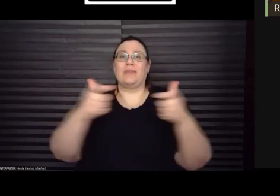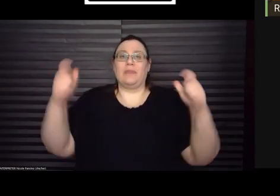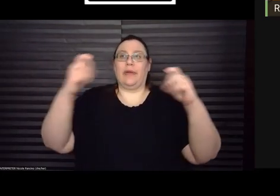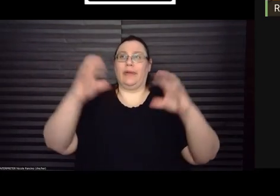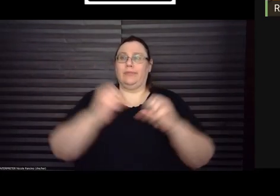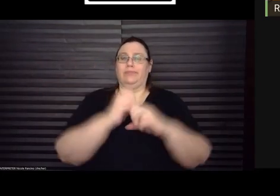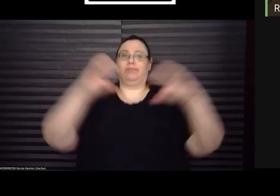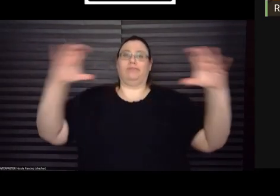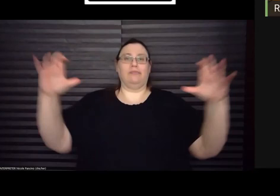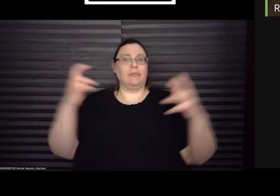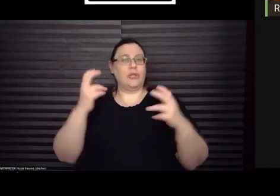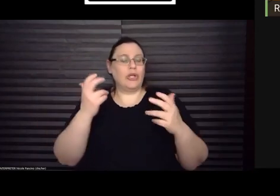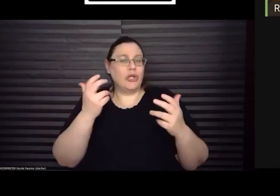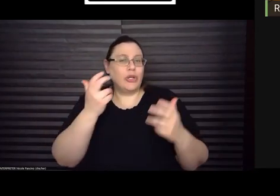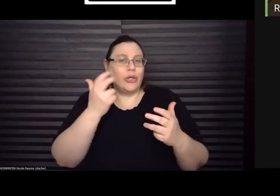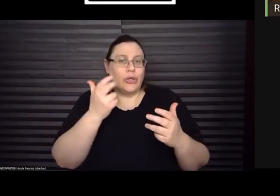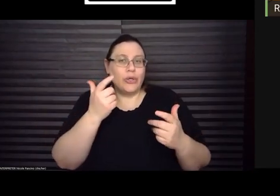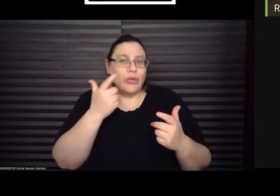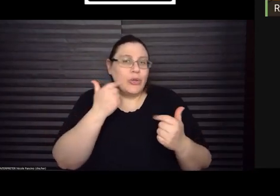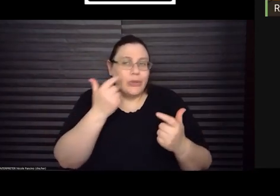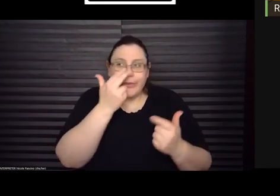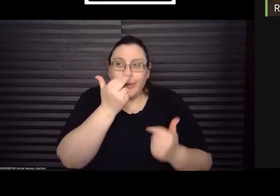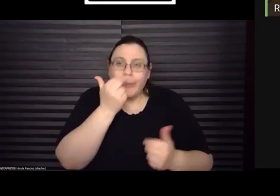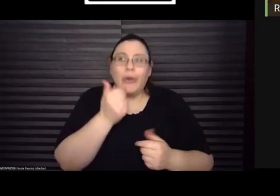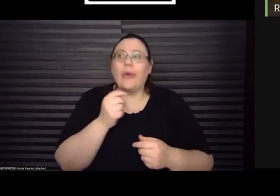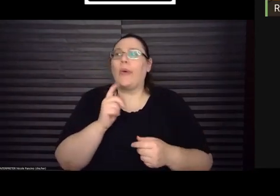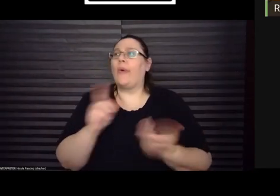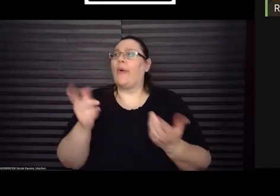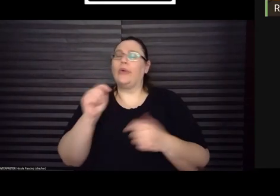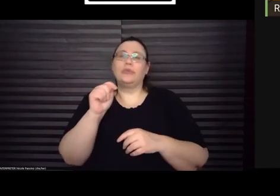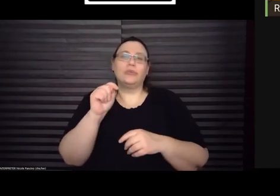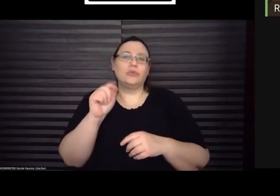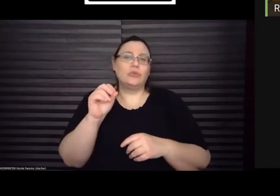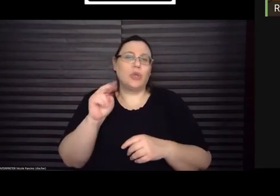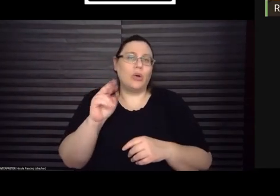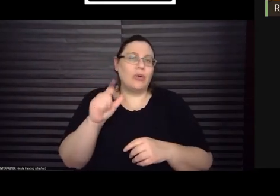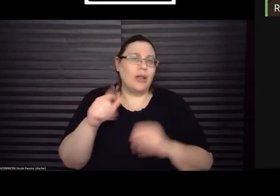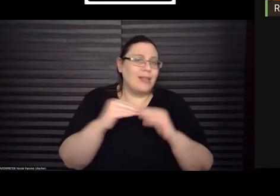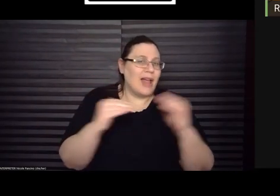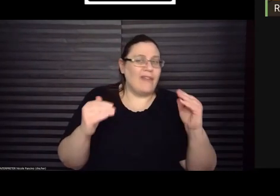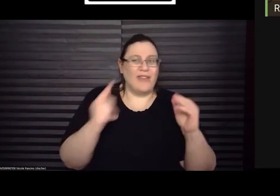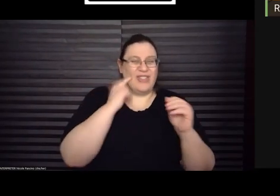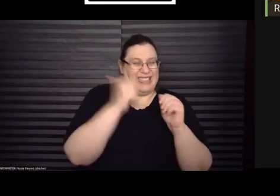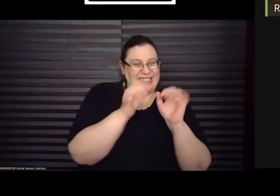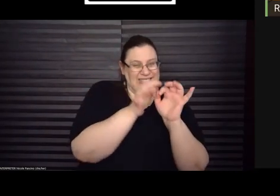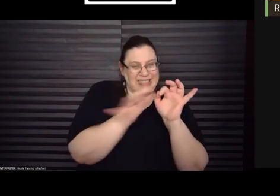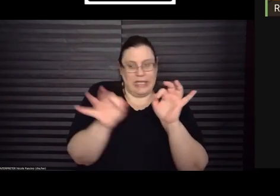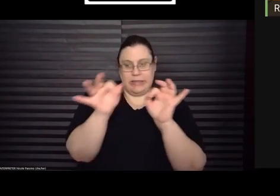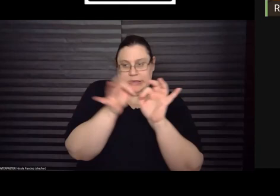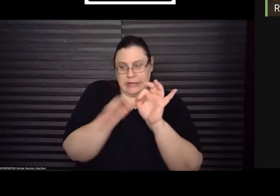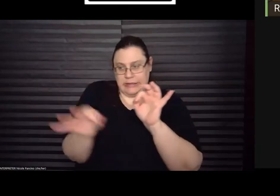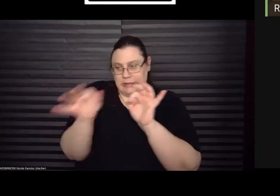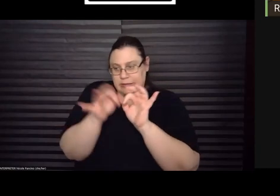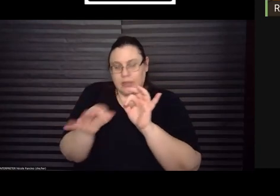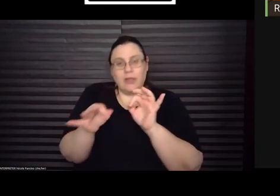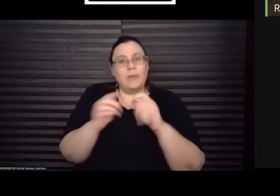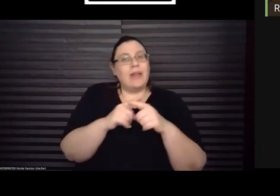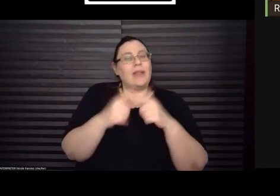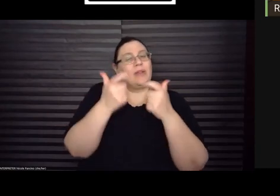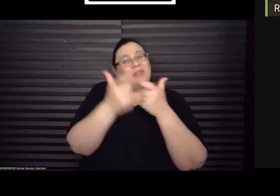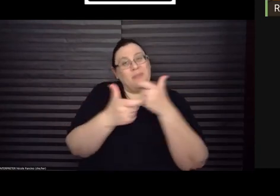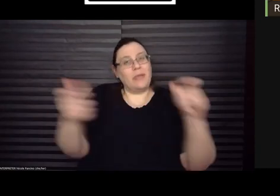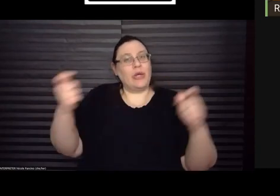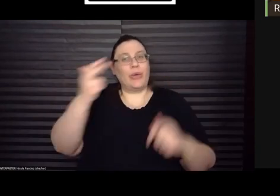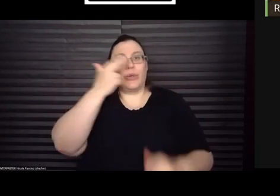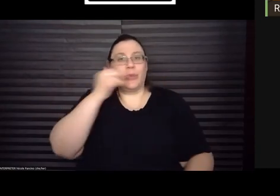humor, you know, or a tonal level, sentence by sentence. But then there's a kind of larger humor too